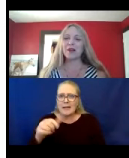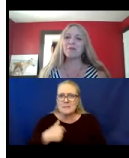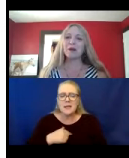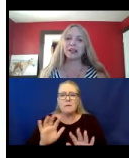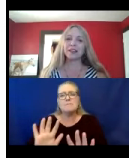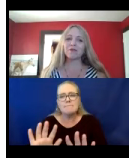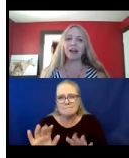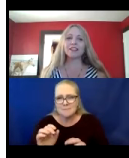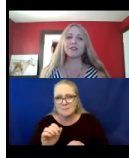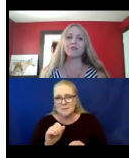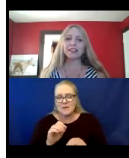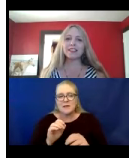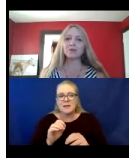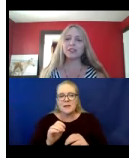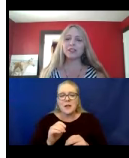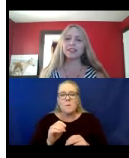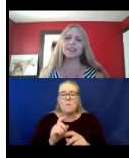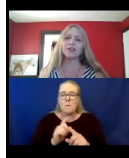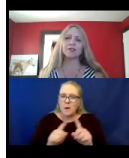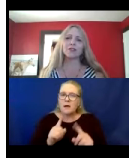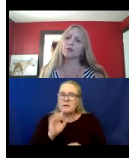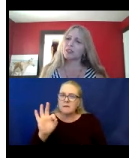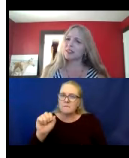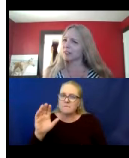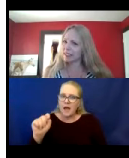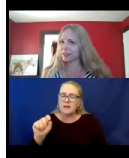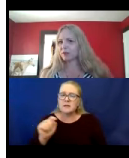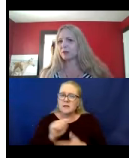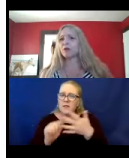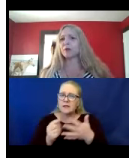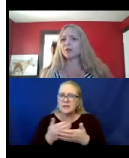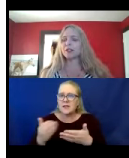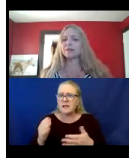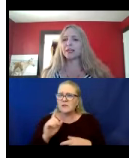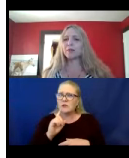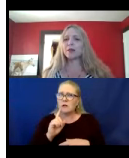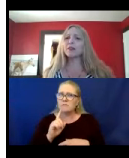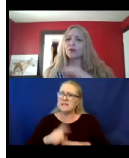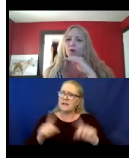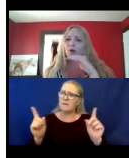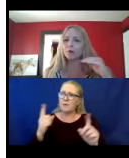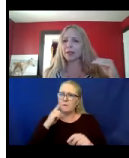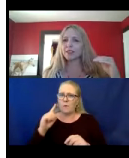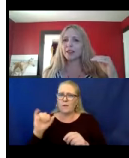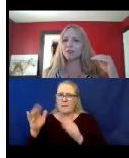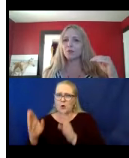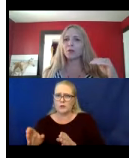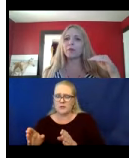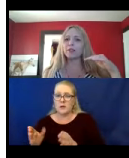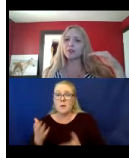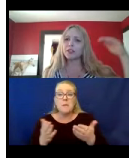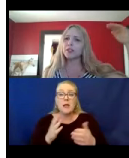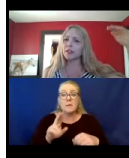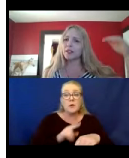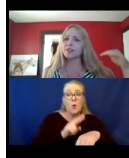that. But the fact is really things that are sort of significantly different for a person. Like maybe their normal baseline is one